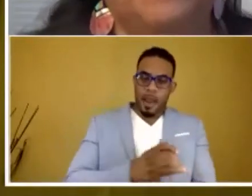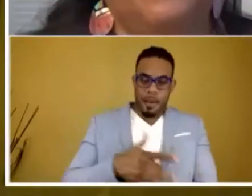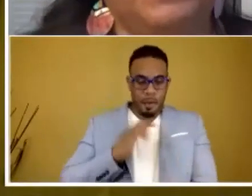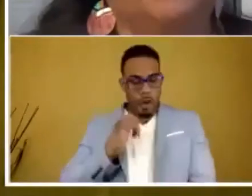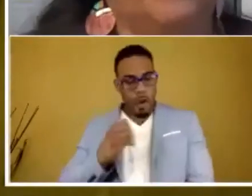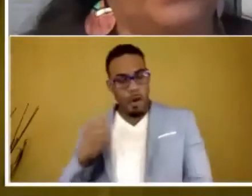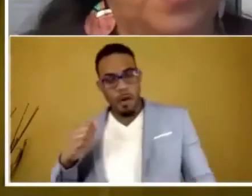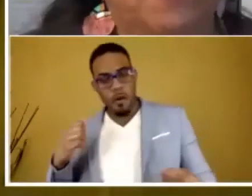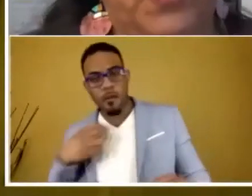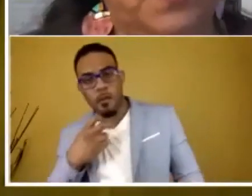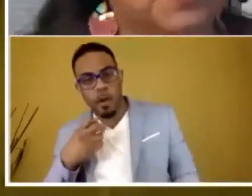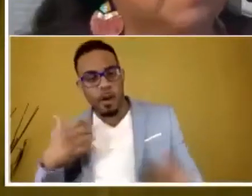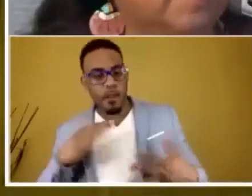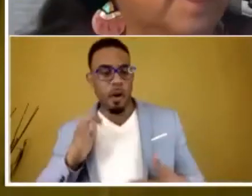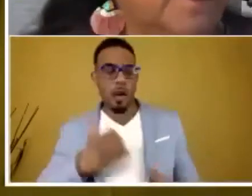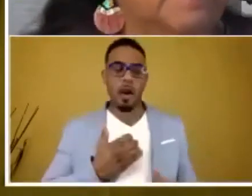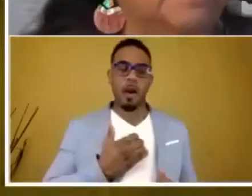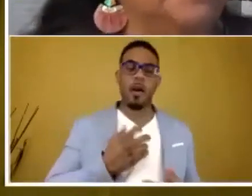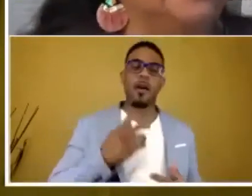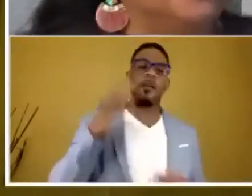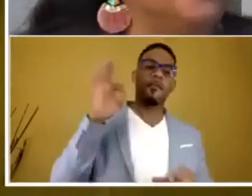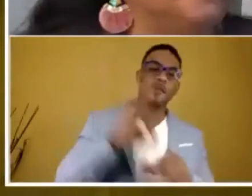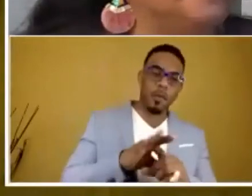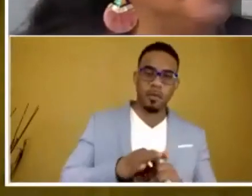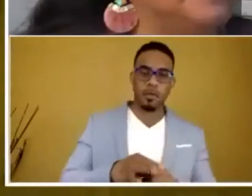and those that fear our vote.